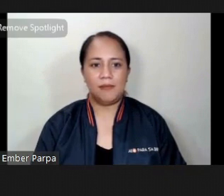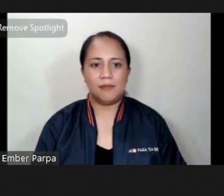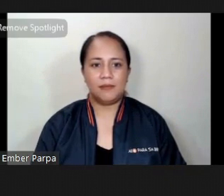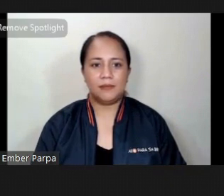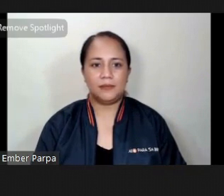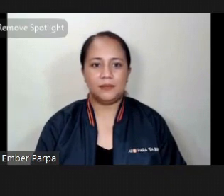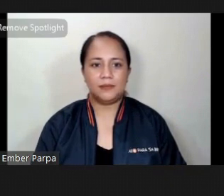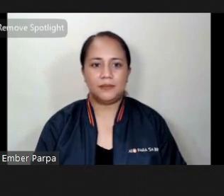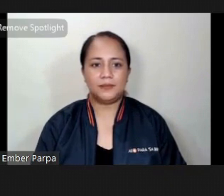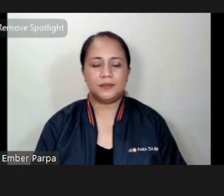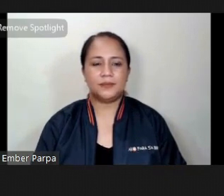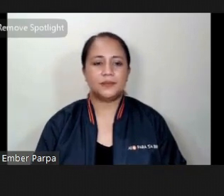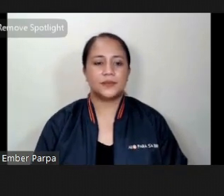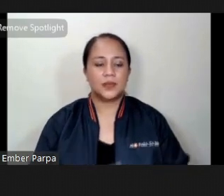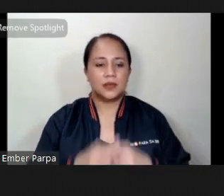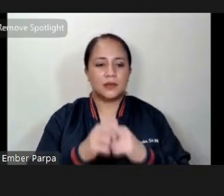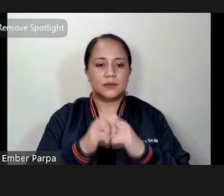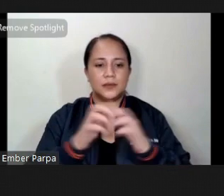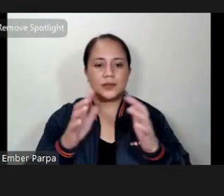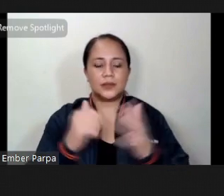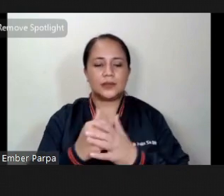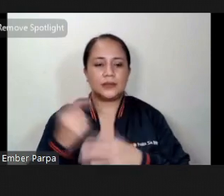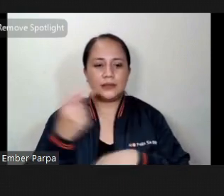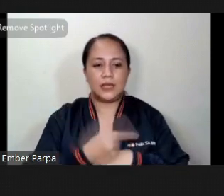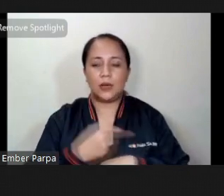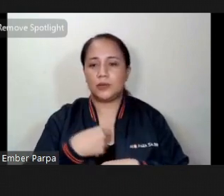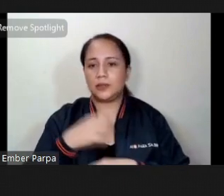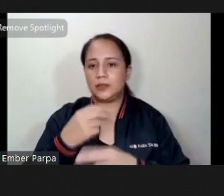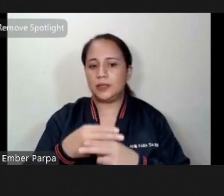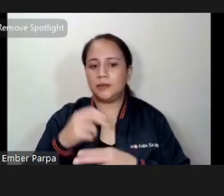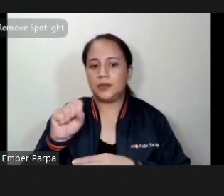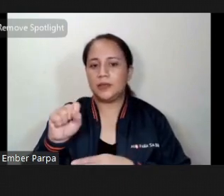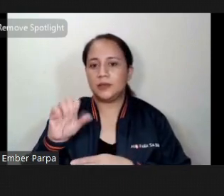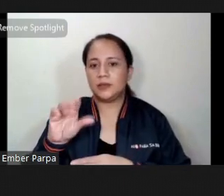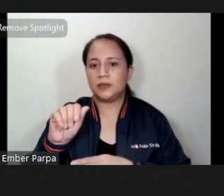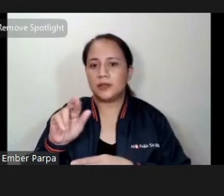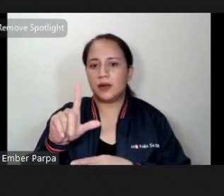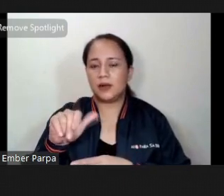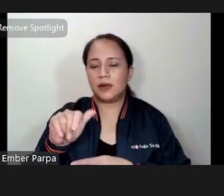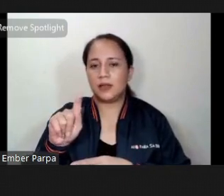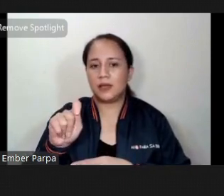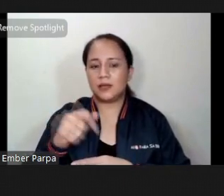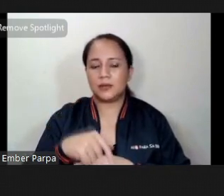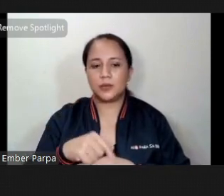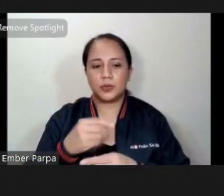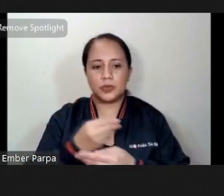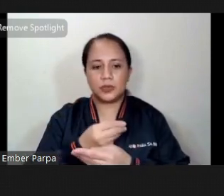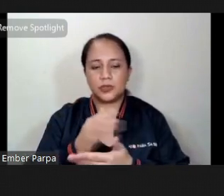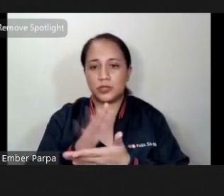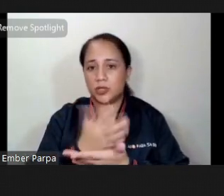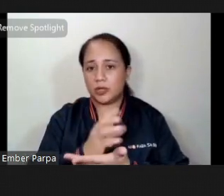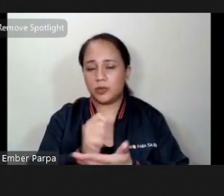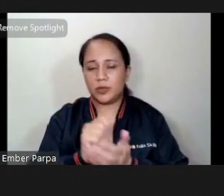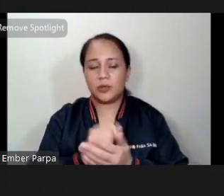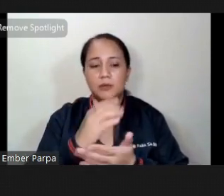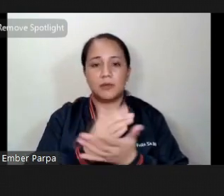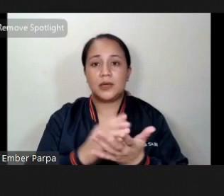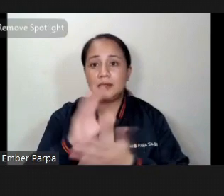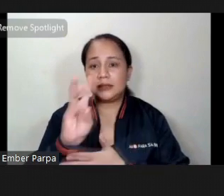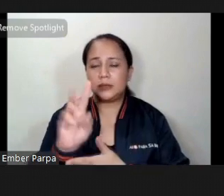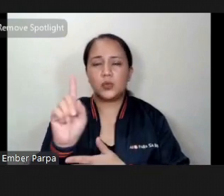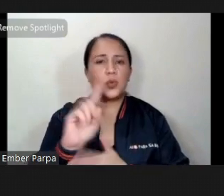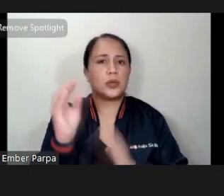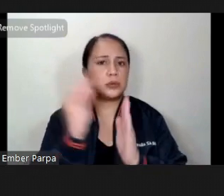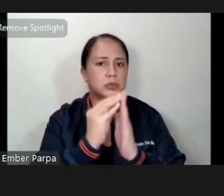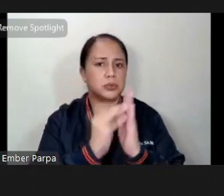Pagpalang araw sa inyong lahat. Ako po si Scarlett at narito po ako upang ibahagi sa inyo ang Component 6 at ano ang